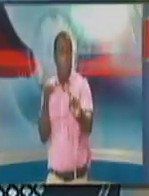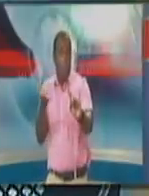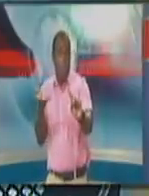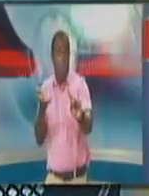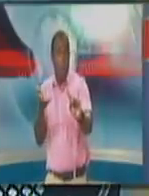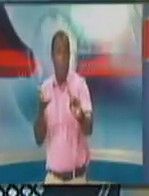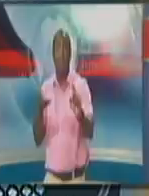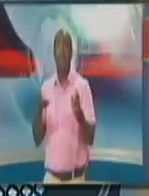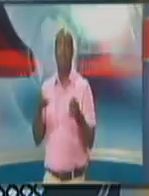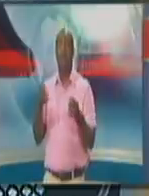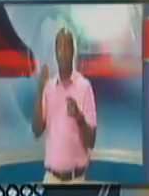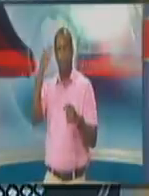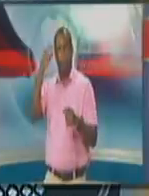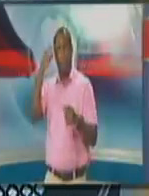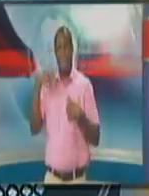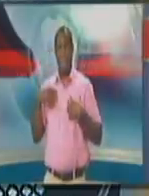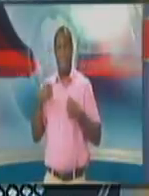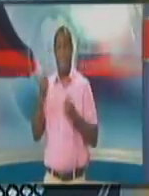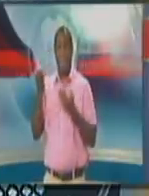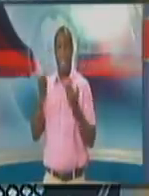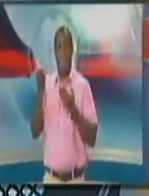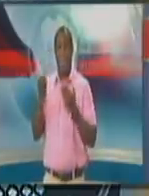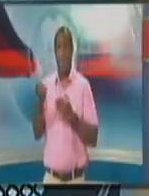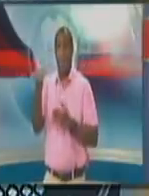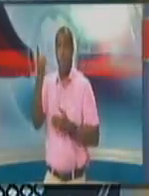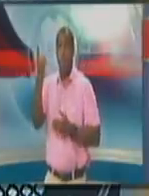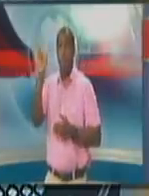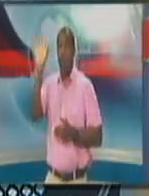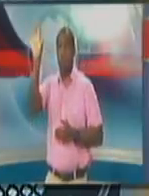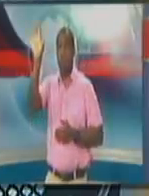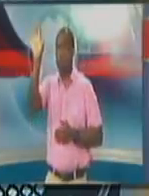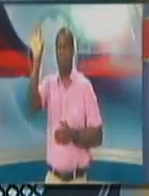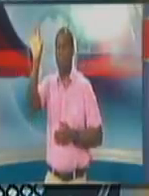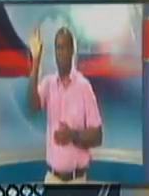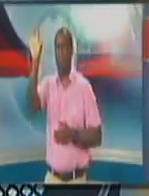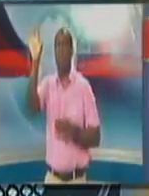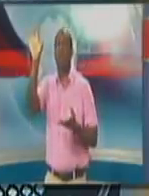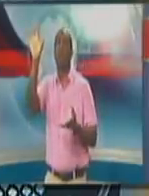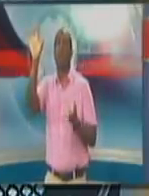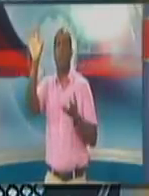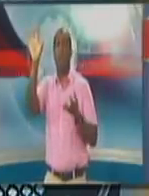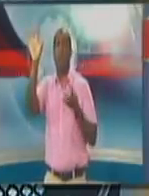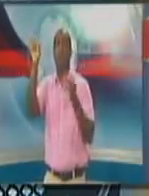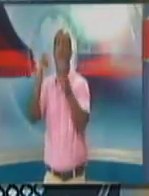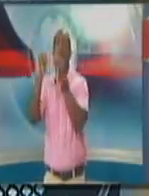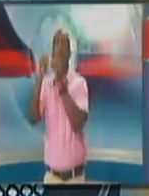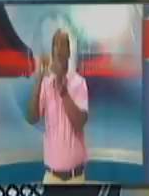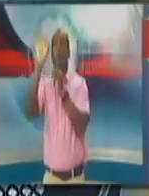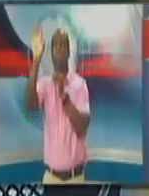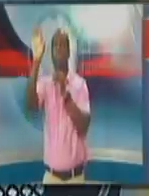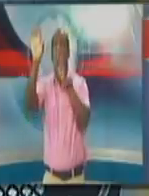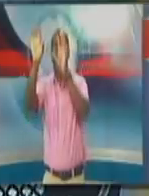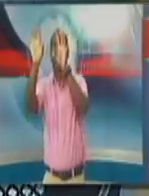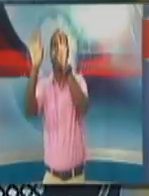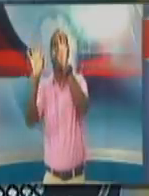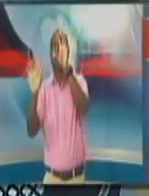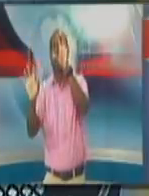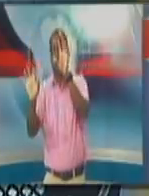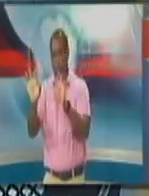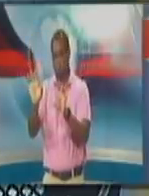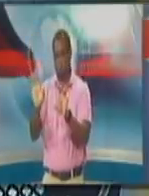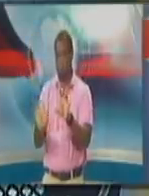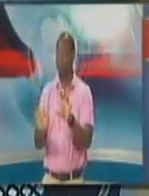past minister has spoken about that on a few occasions. The COVID-19 situation